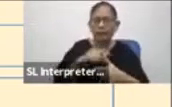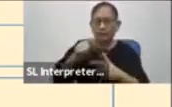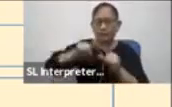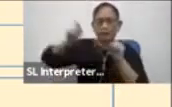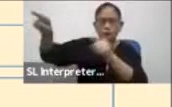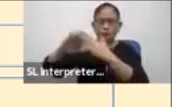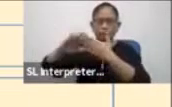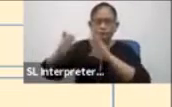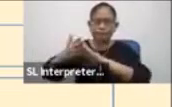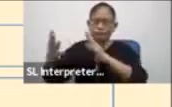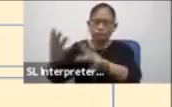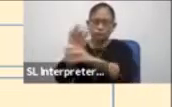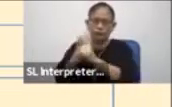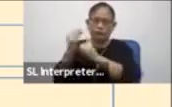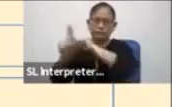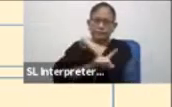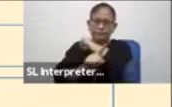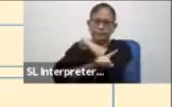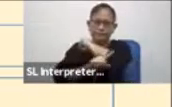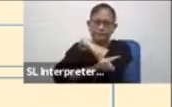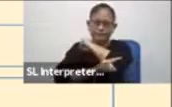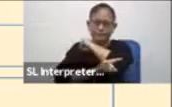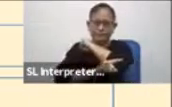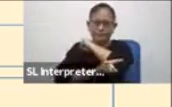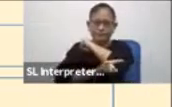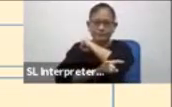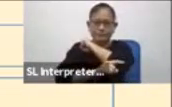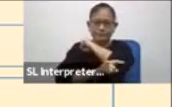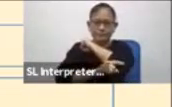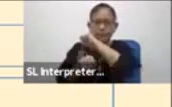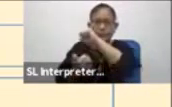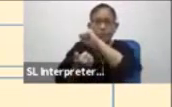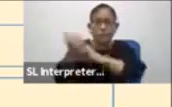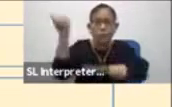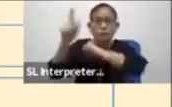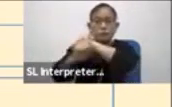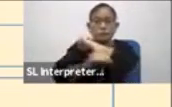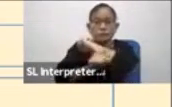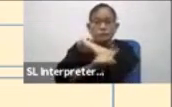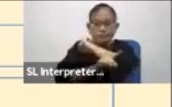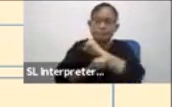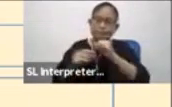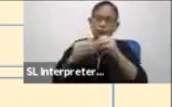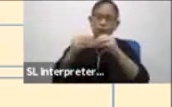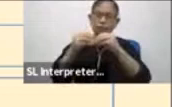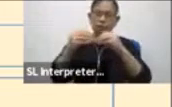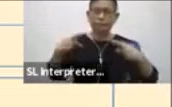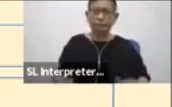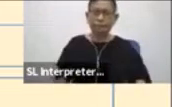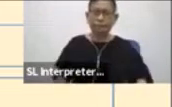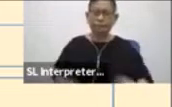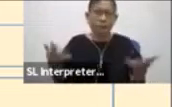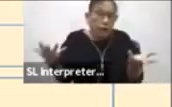to get the punishment. And most of the punishment will be physical, like beaten,